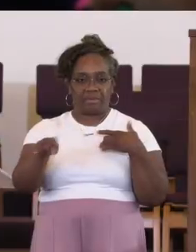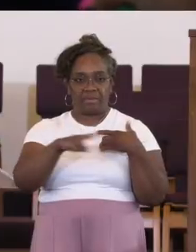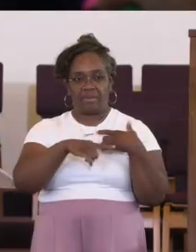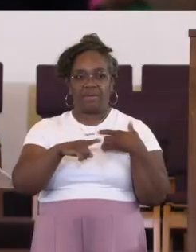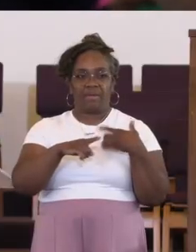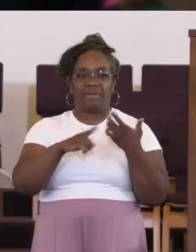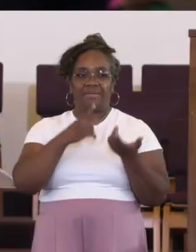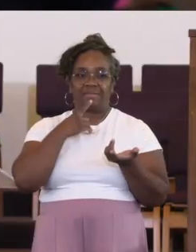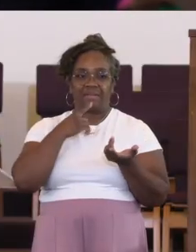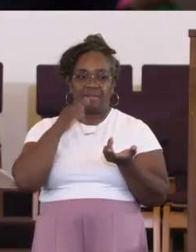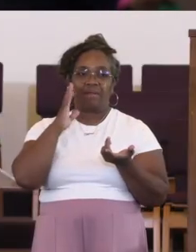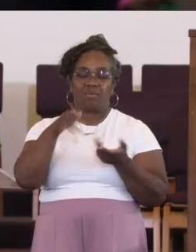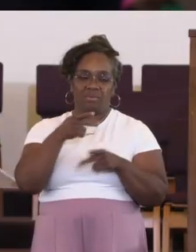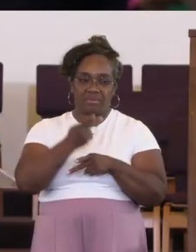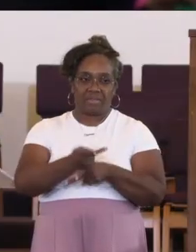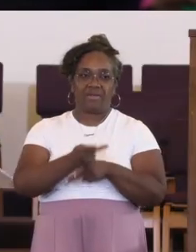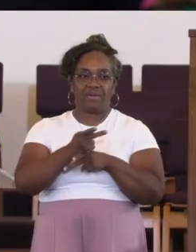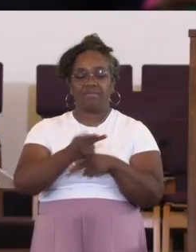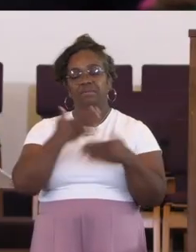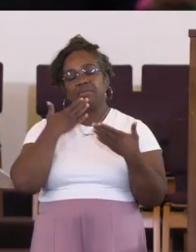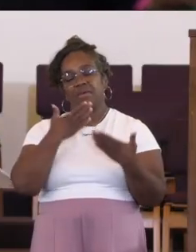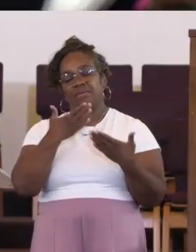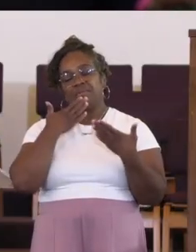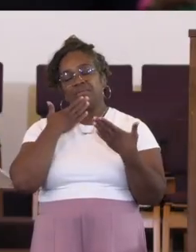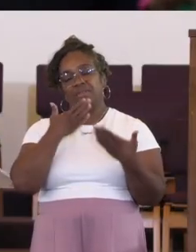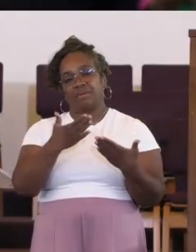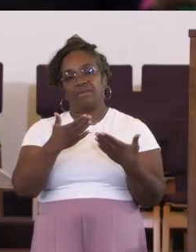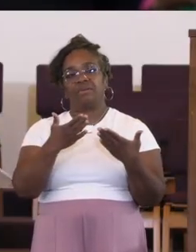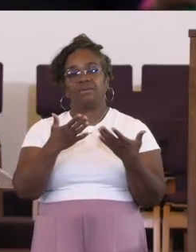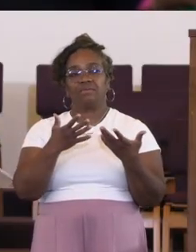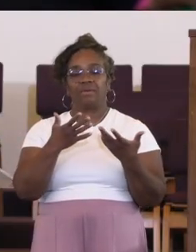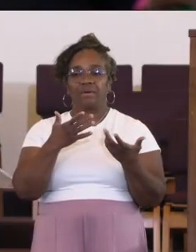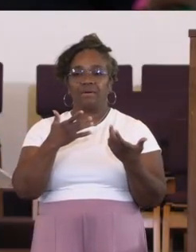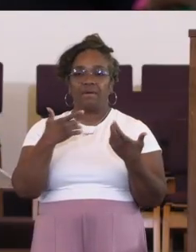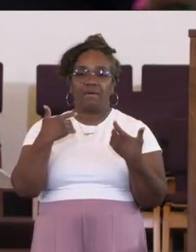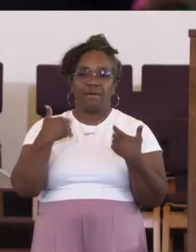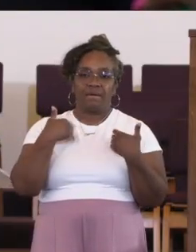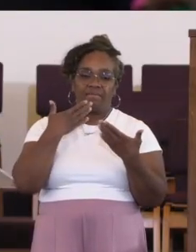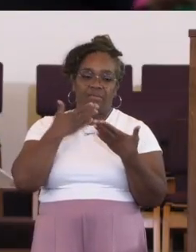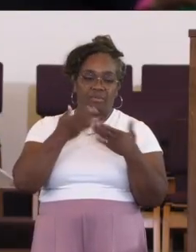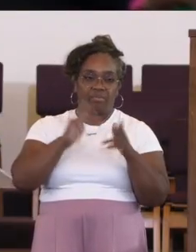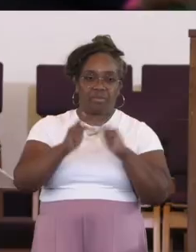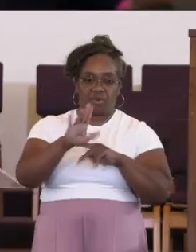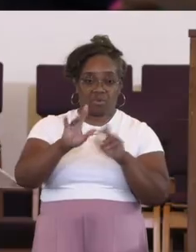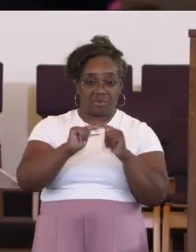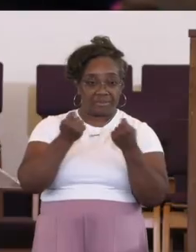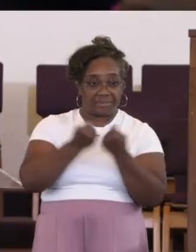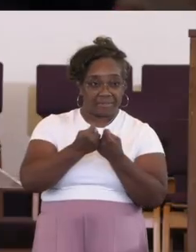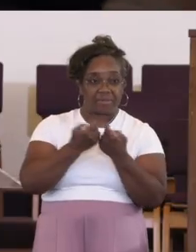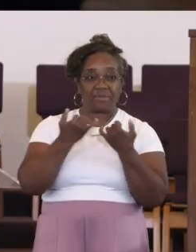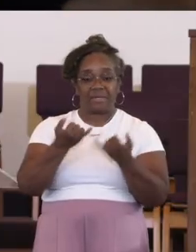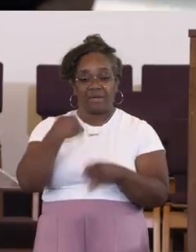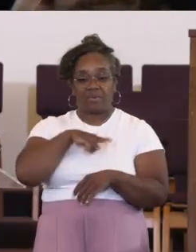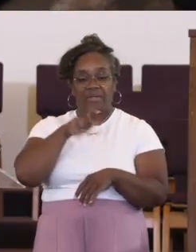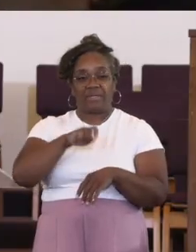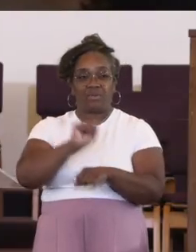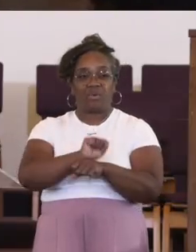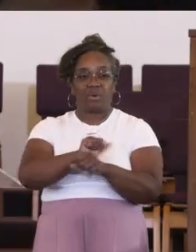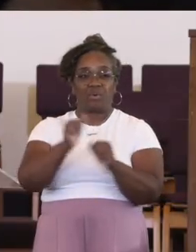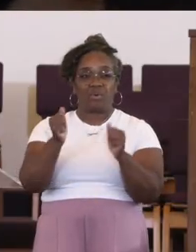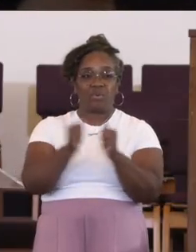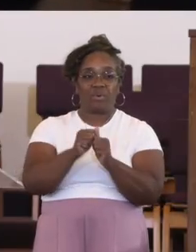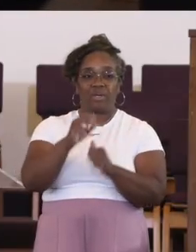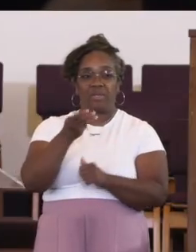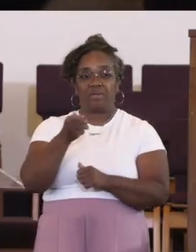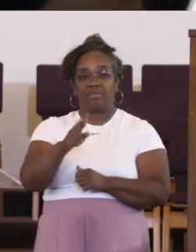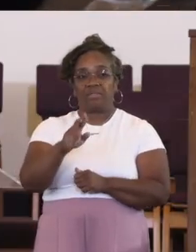saying that they're going to take care of them. So thank you for having good people on your team. So now all we need to do is work with Mr.